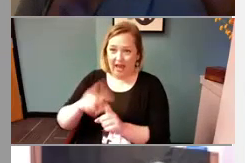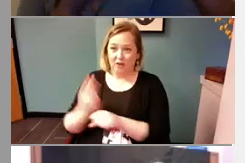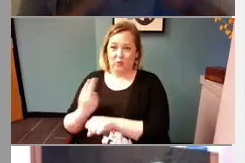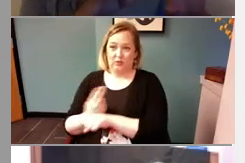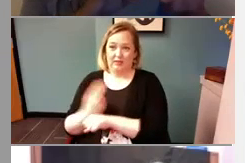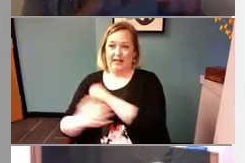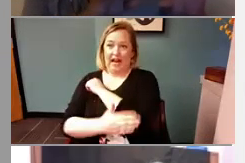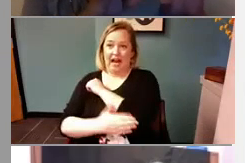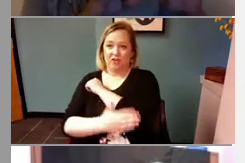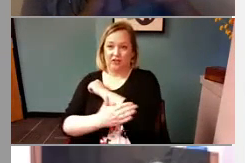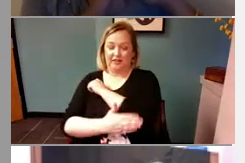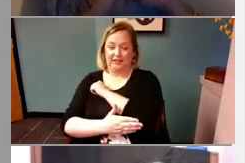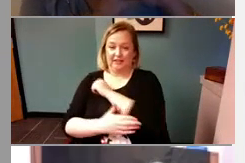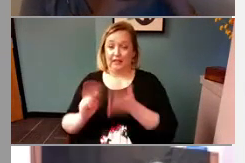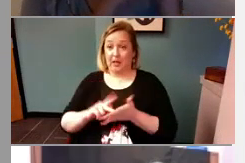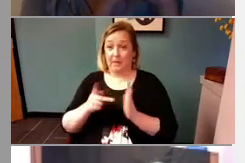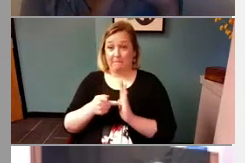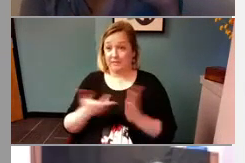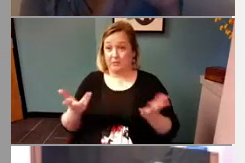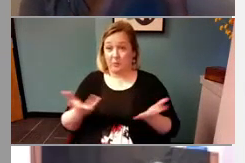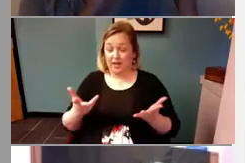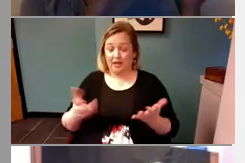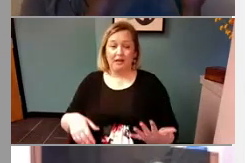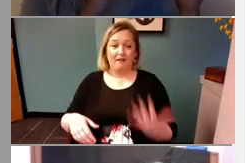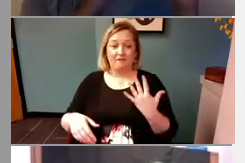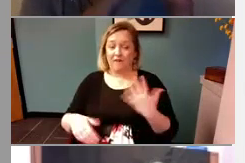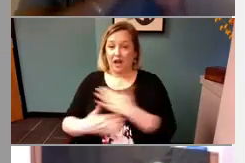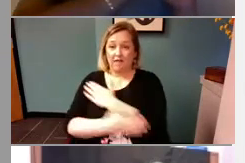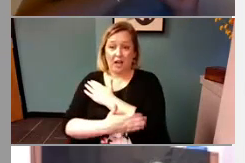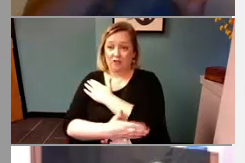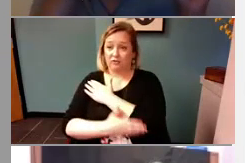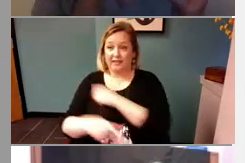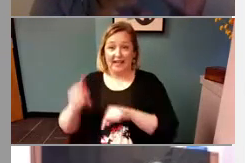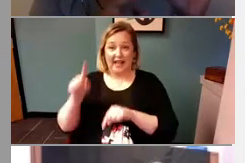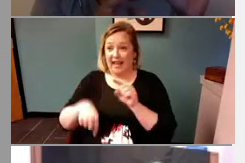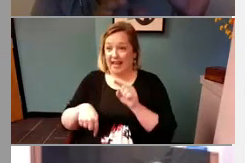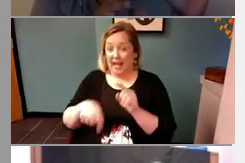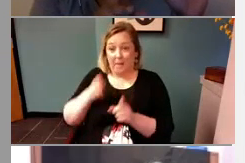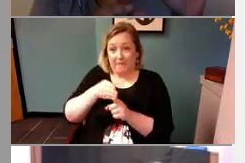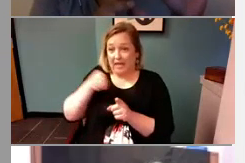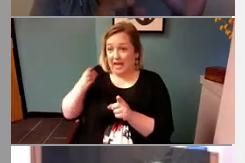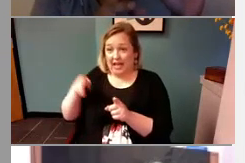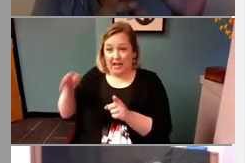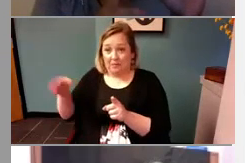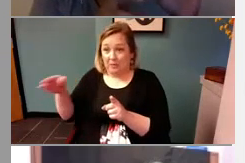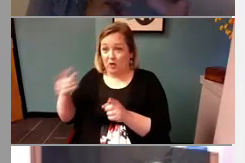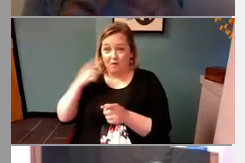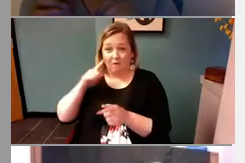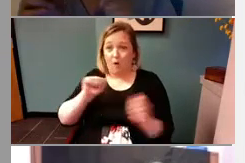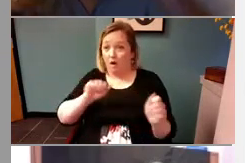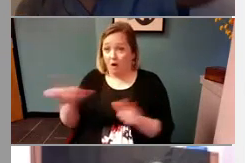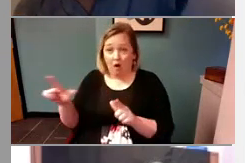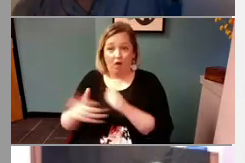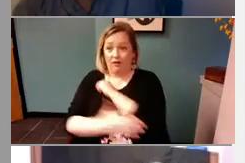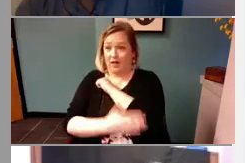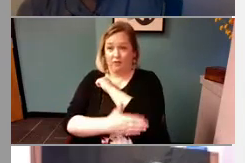means that 5 countries cannot be a neighbor to every other country as well.